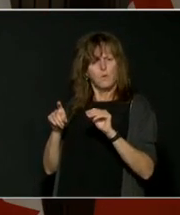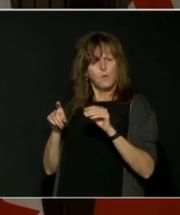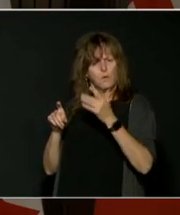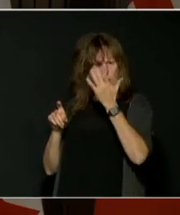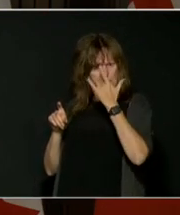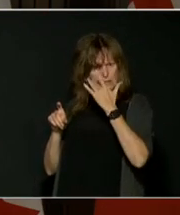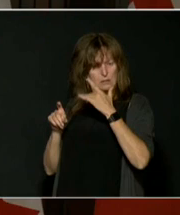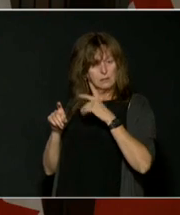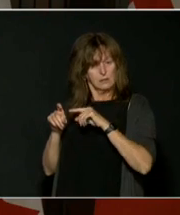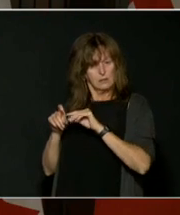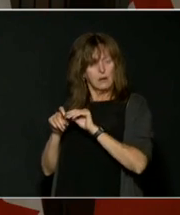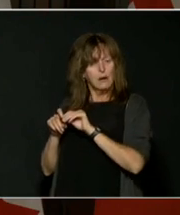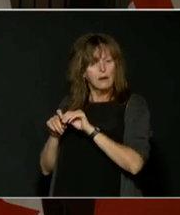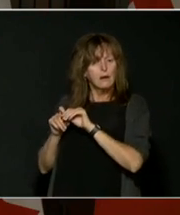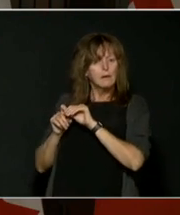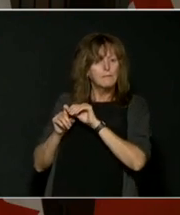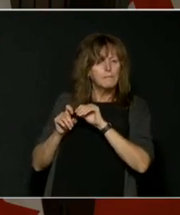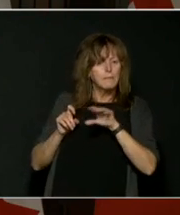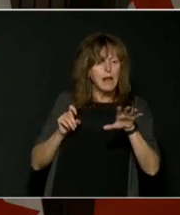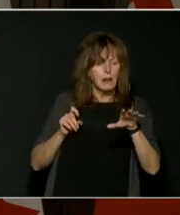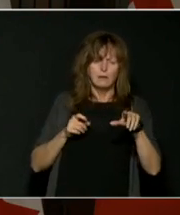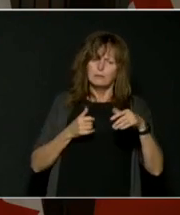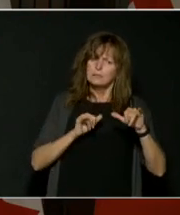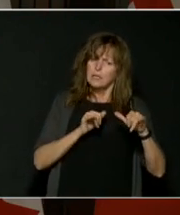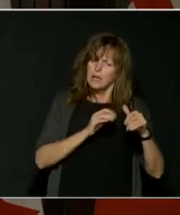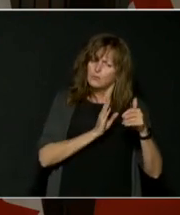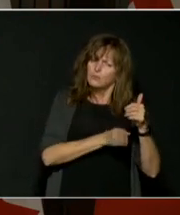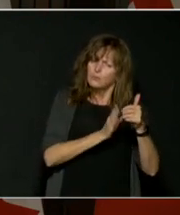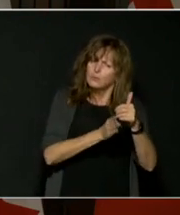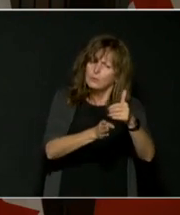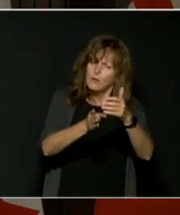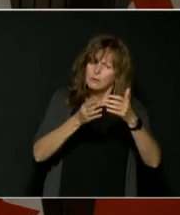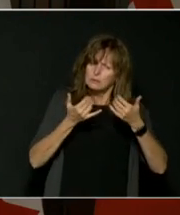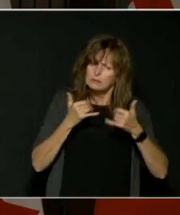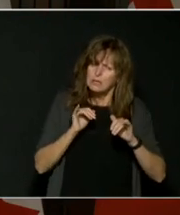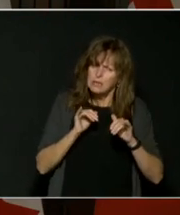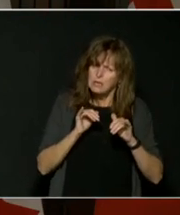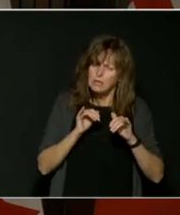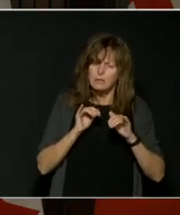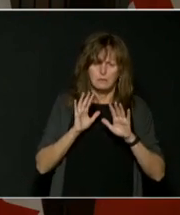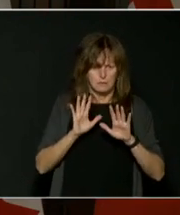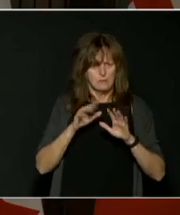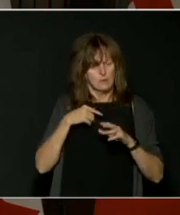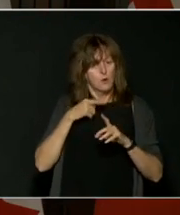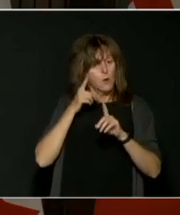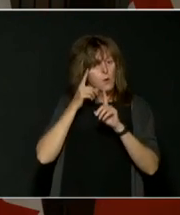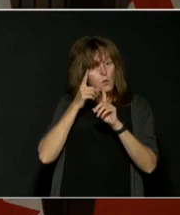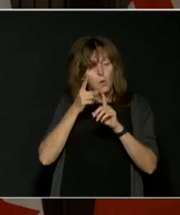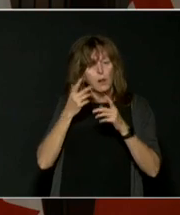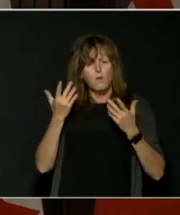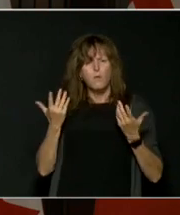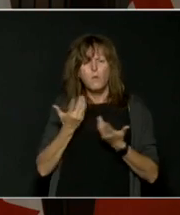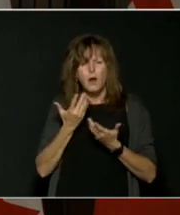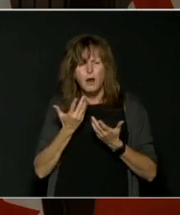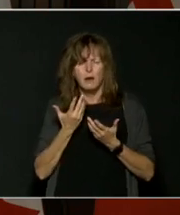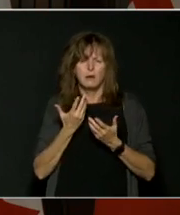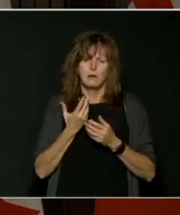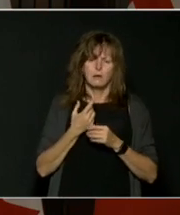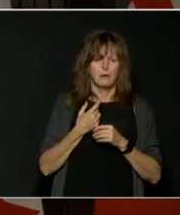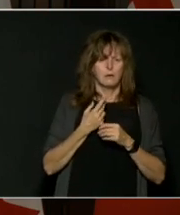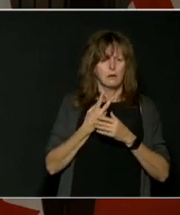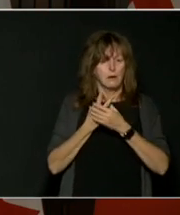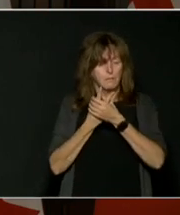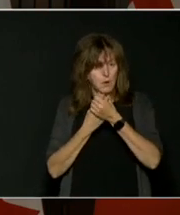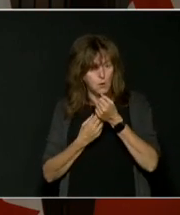We do anticipate that over time we will be able to commingle, if you will, those results that are coming from the